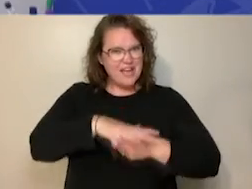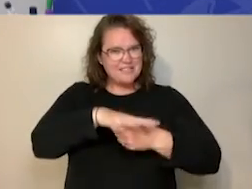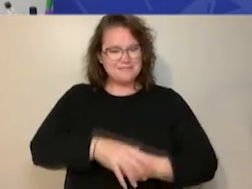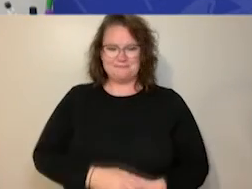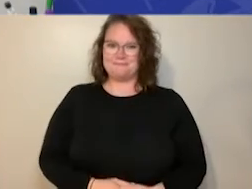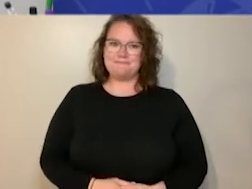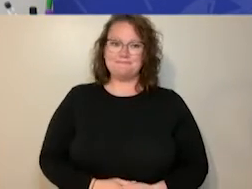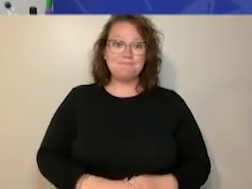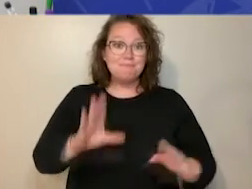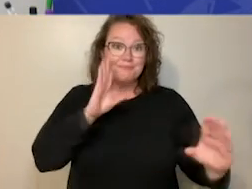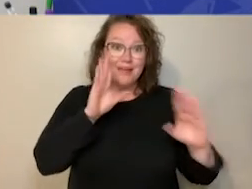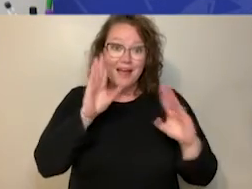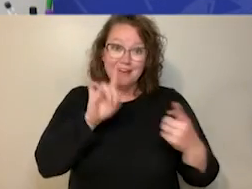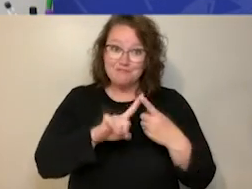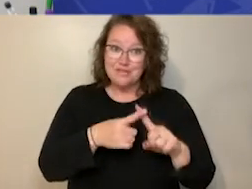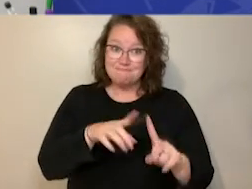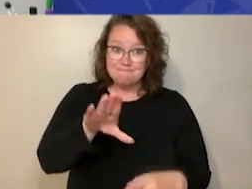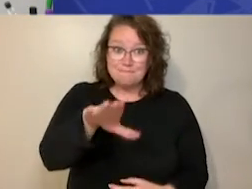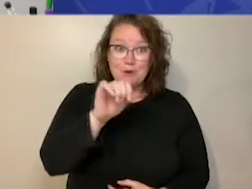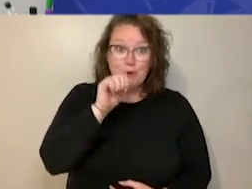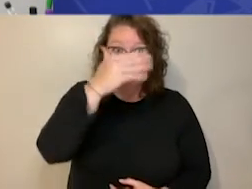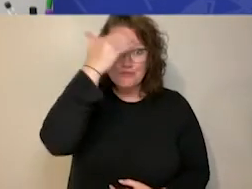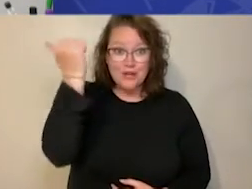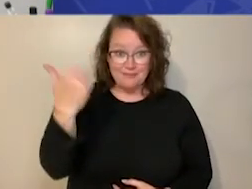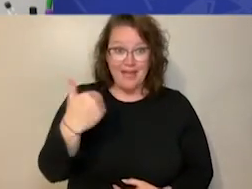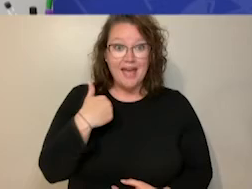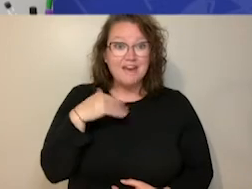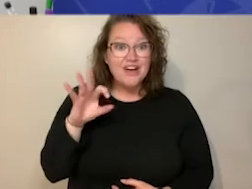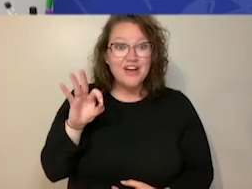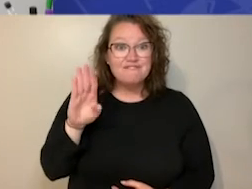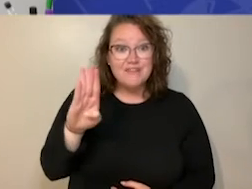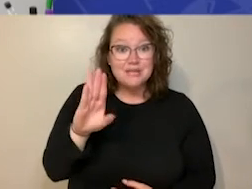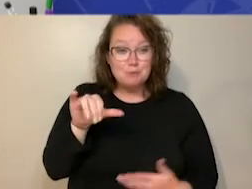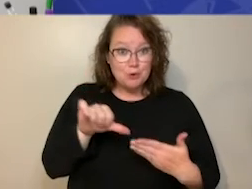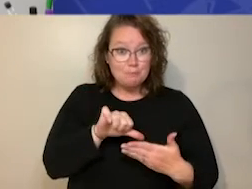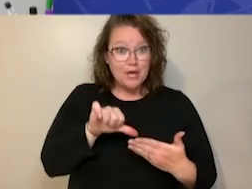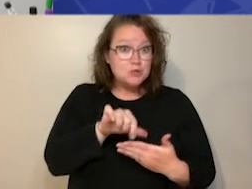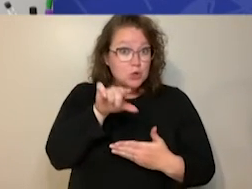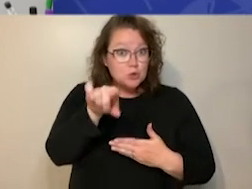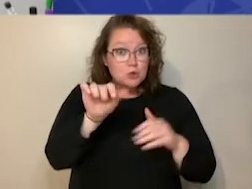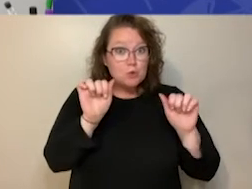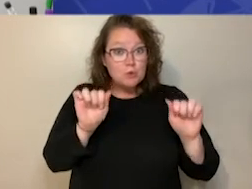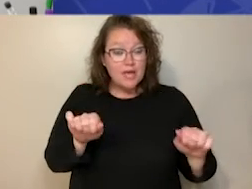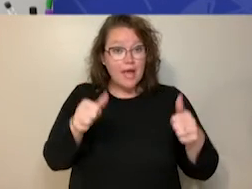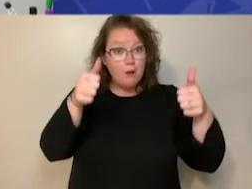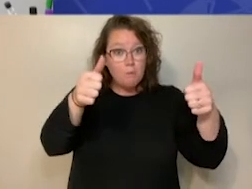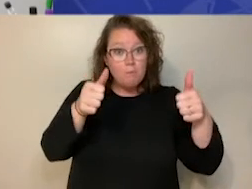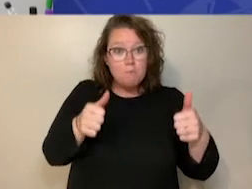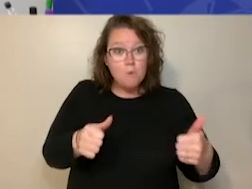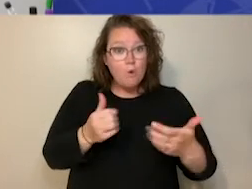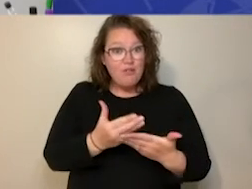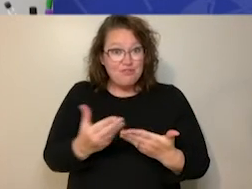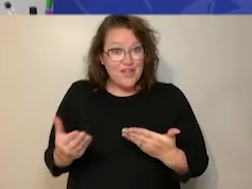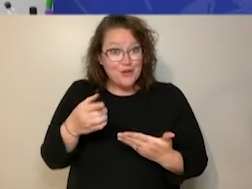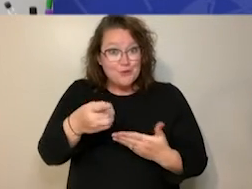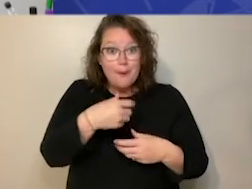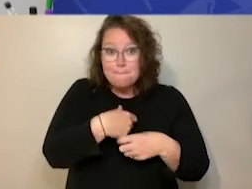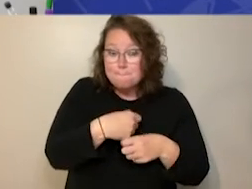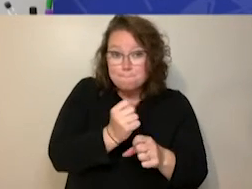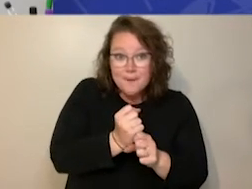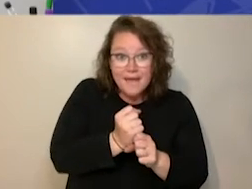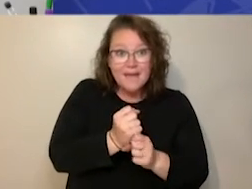Hi friends, I just don't want you to forget, we've got our Facebook page where you can also put some submissions of things that you've